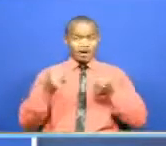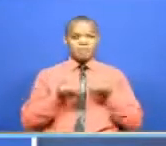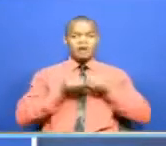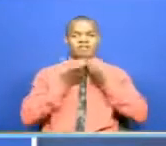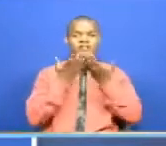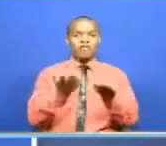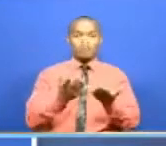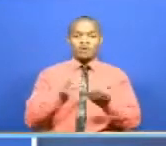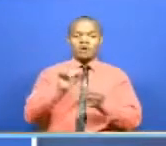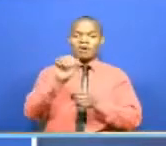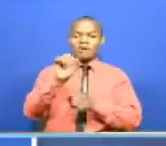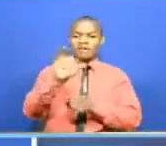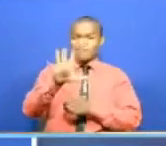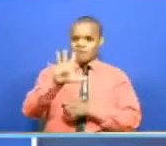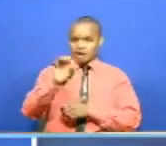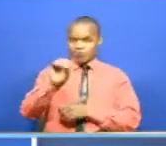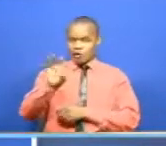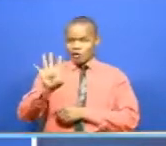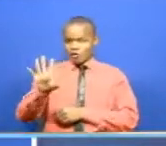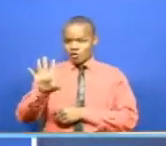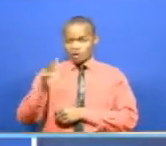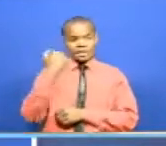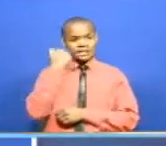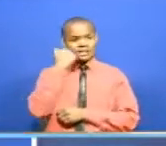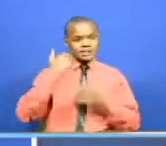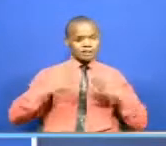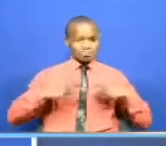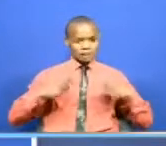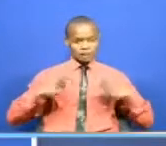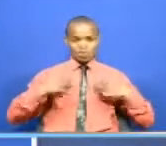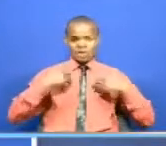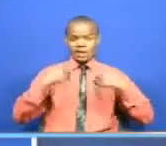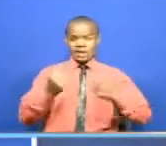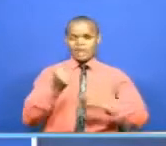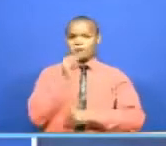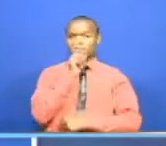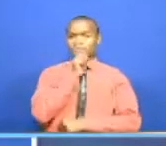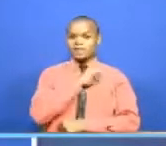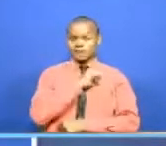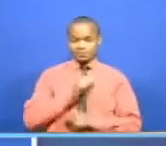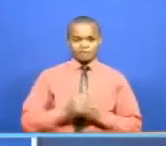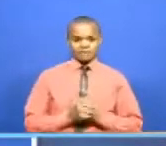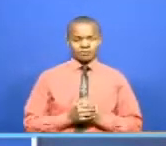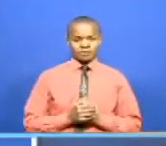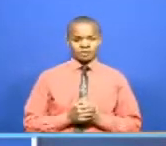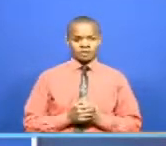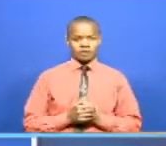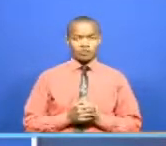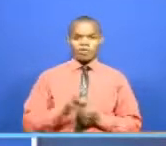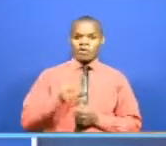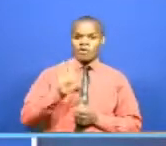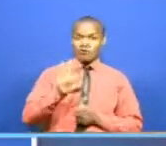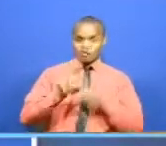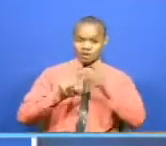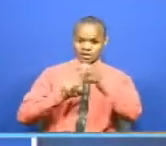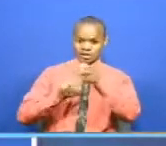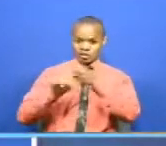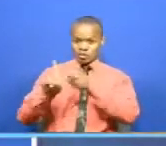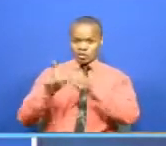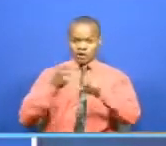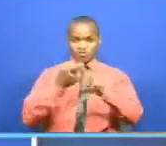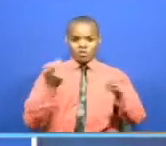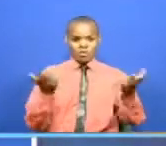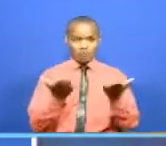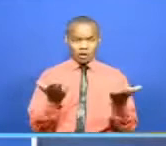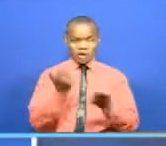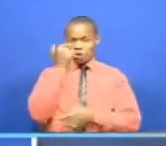504 patients have recovered from the disease. From this number, 461 are from the